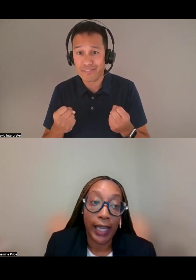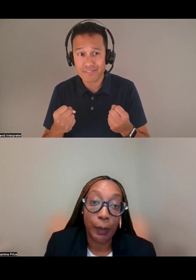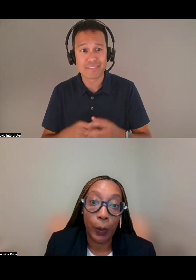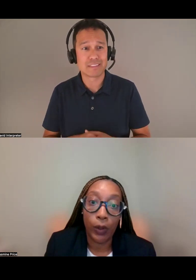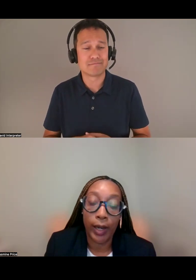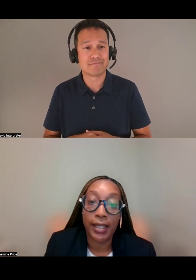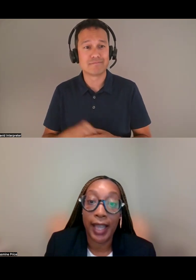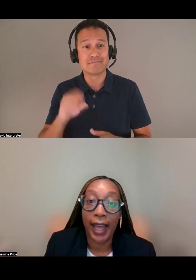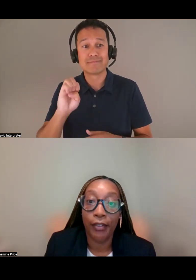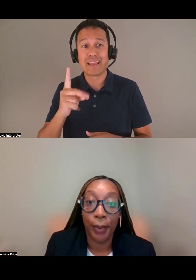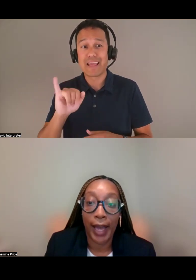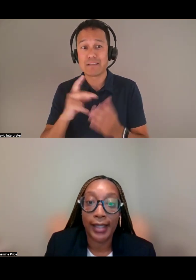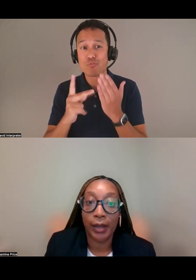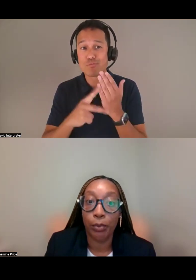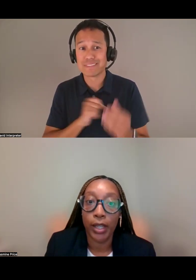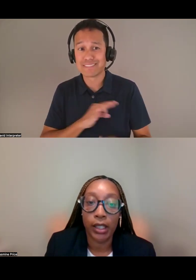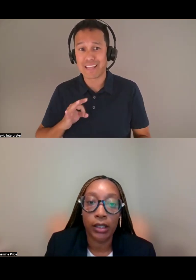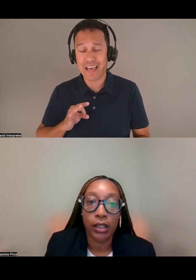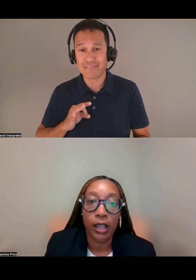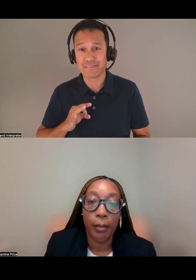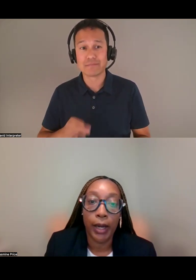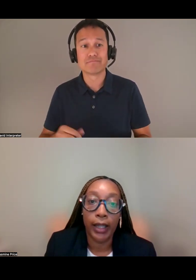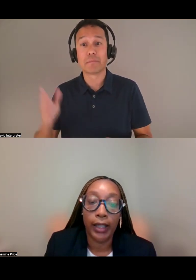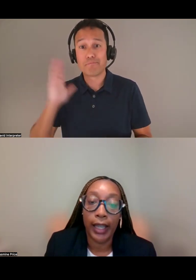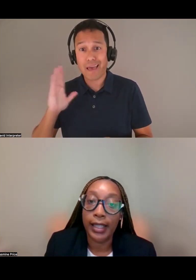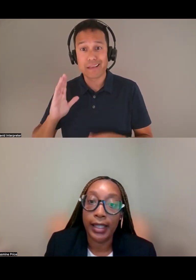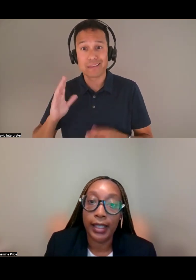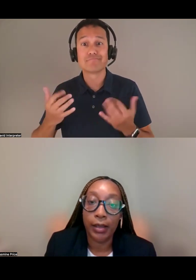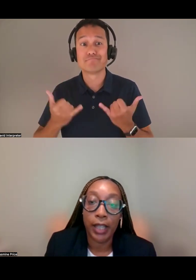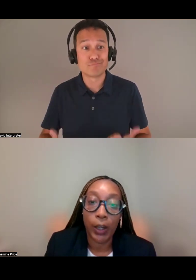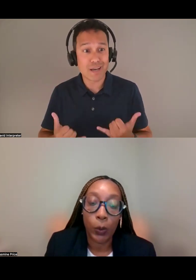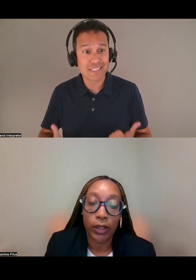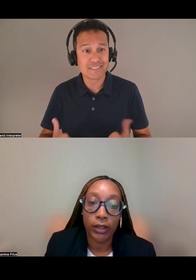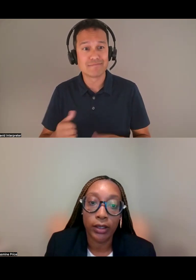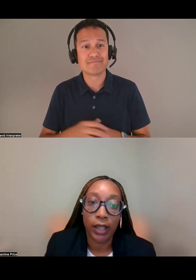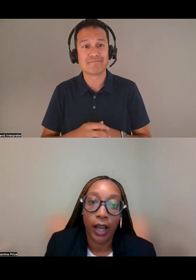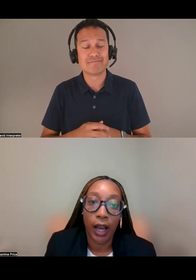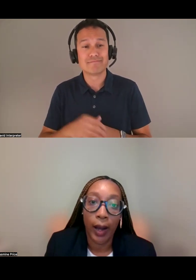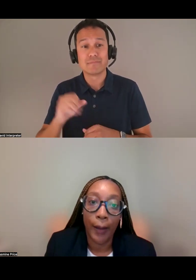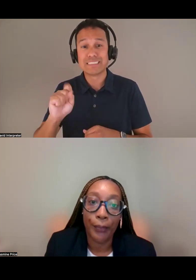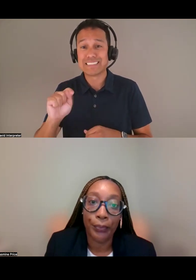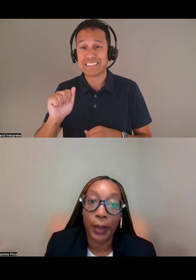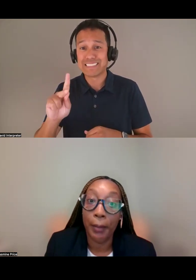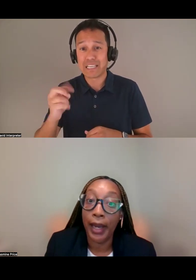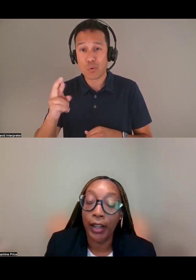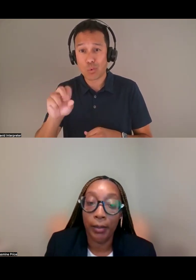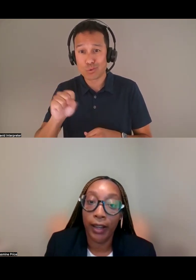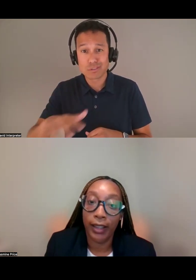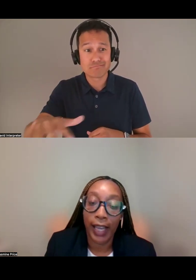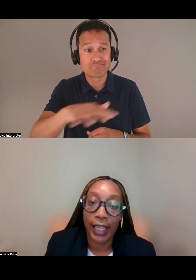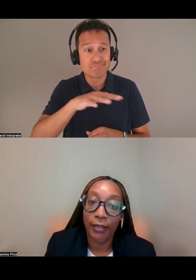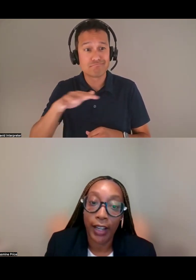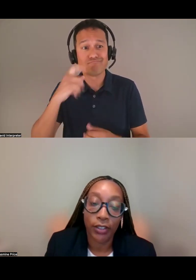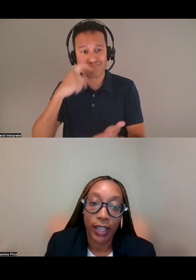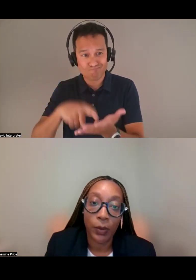Maryland EHDI program staff, past and present, Maryland EHDI system stakeholders, the